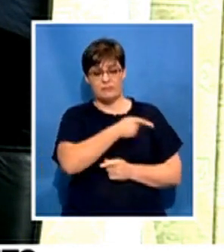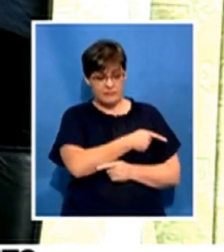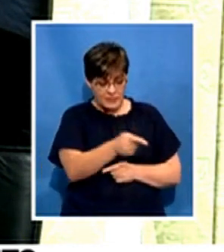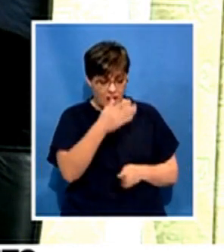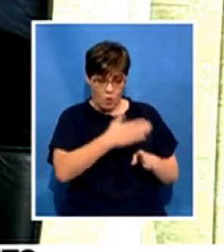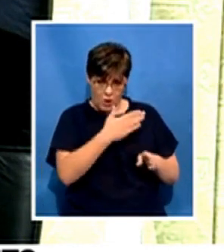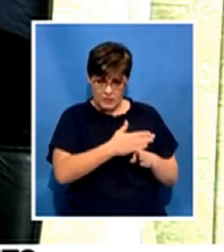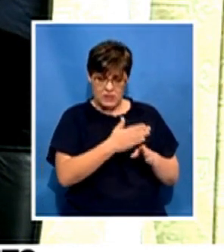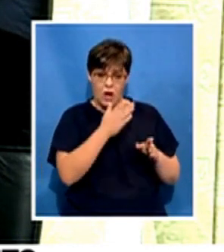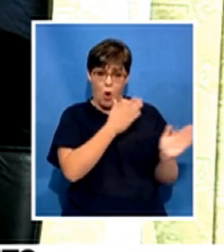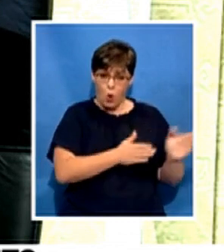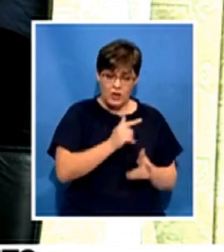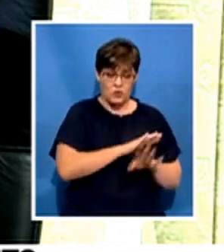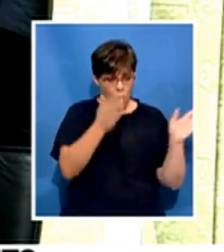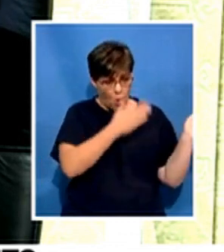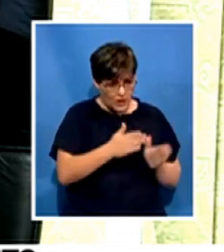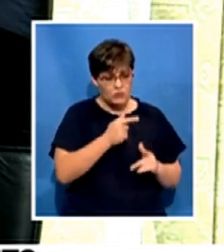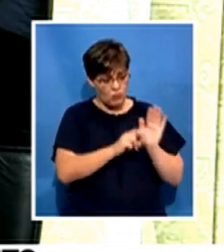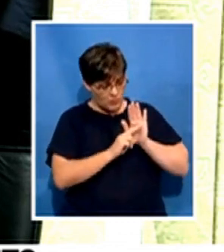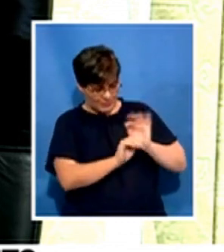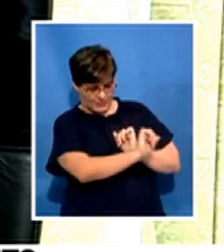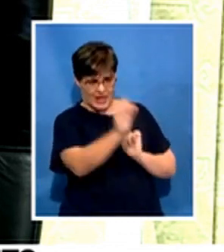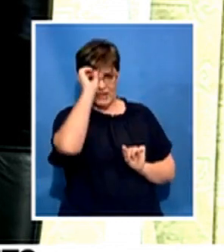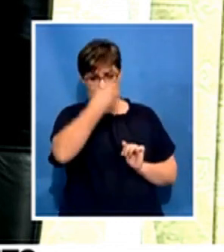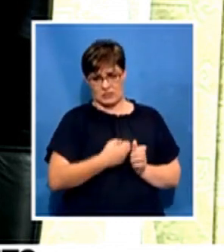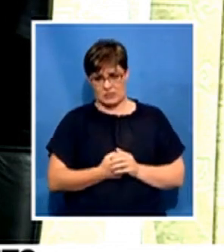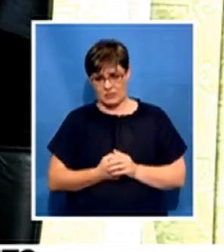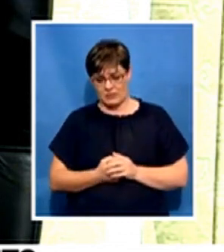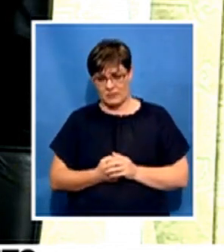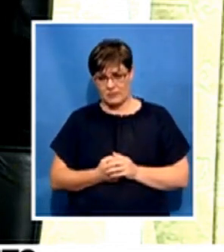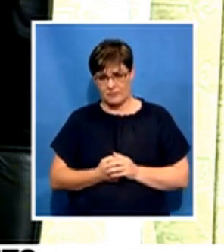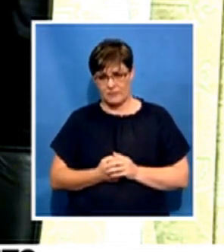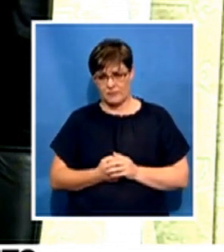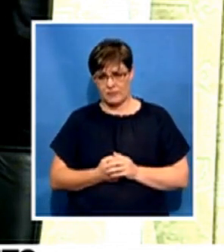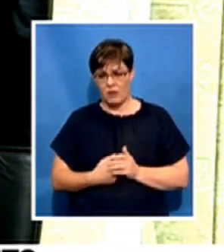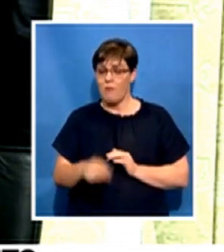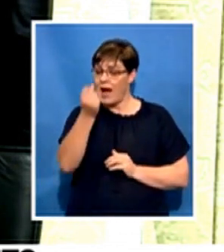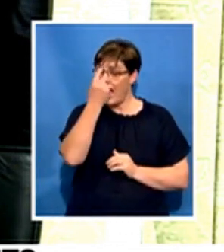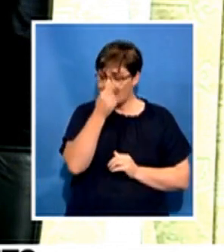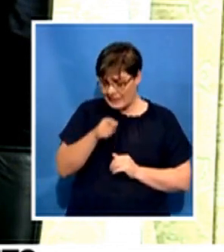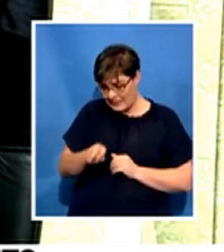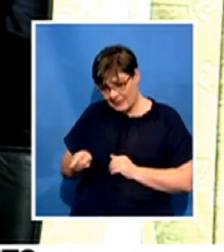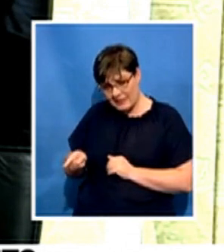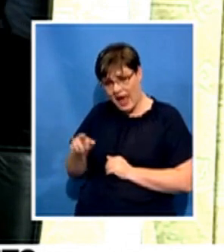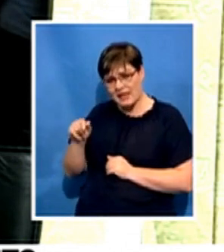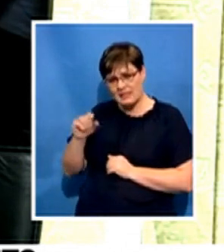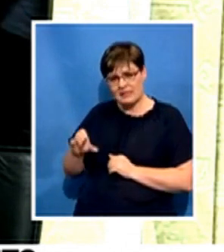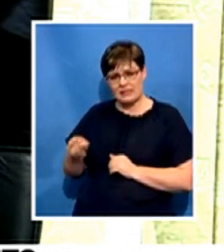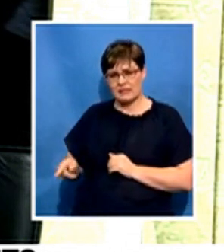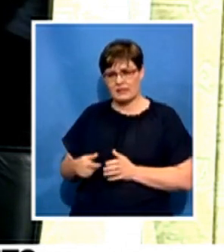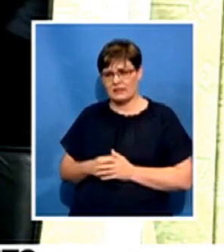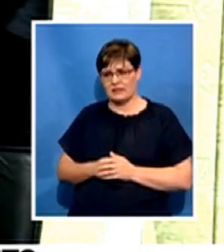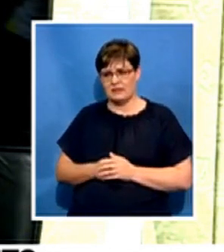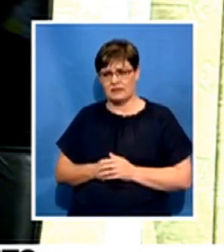we speak on behalf of those members. And we understand the ANC kuthiwa ngigalele bhayini, so it will represent